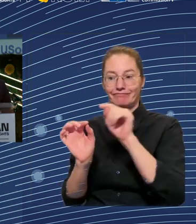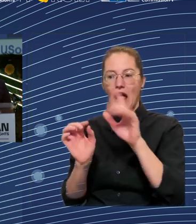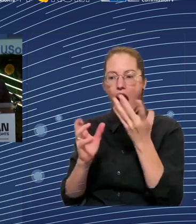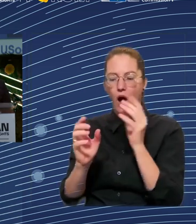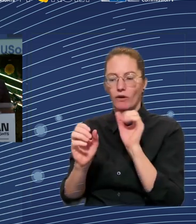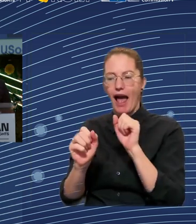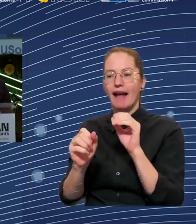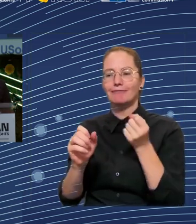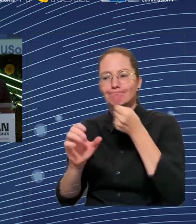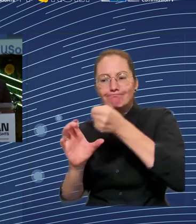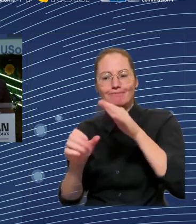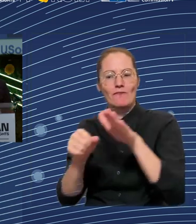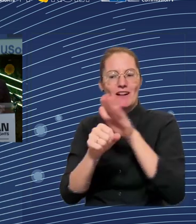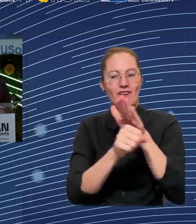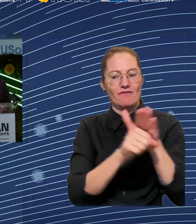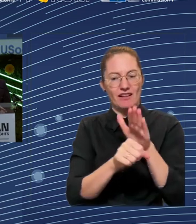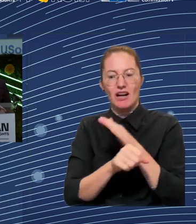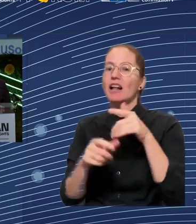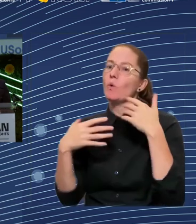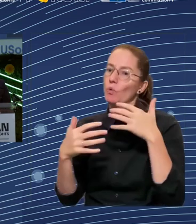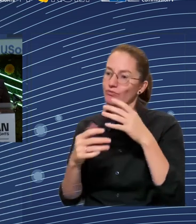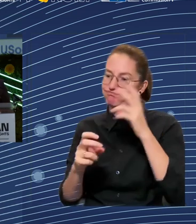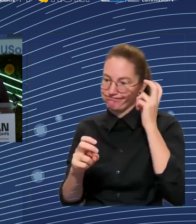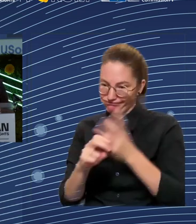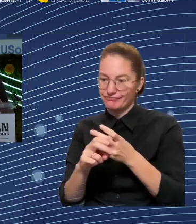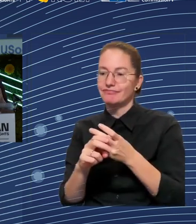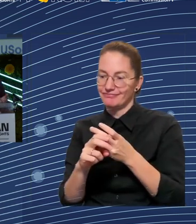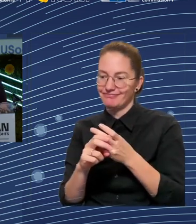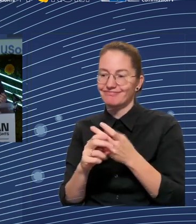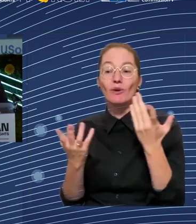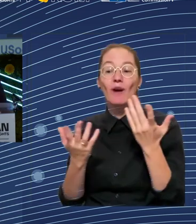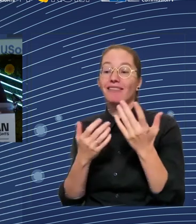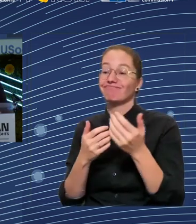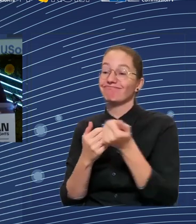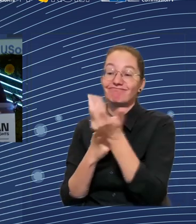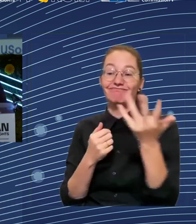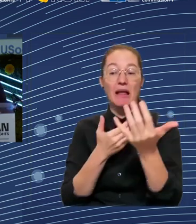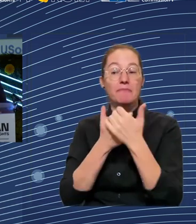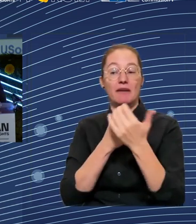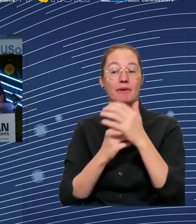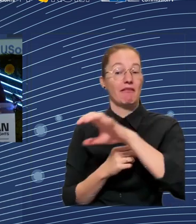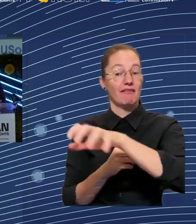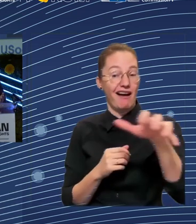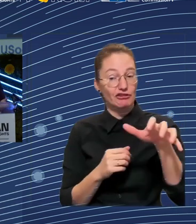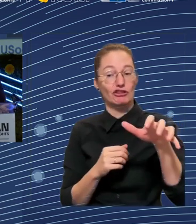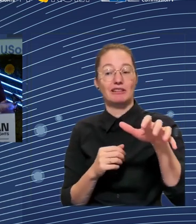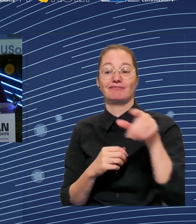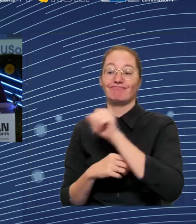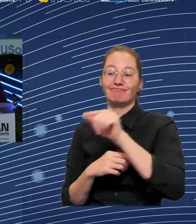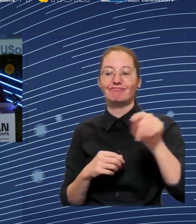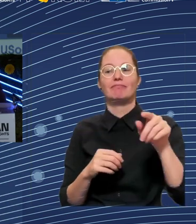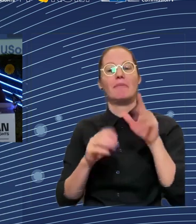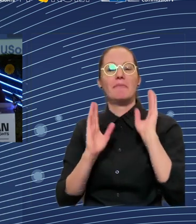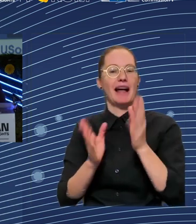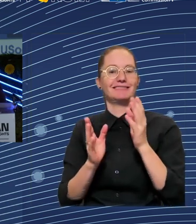today's morning session. Our analysis finds that the twin and digital transitions are projected to